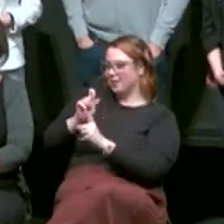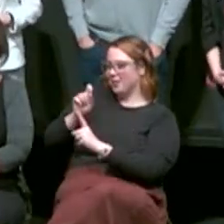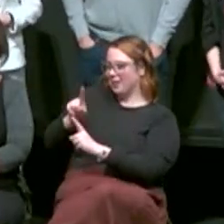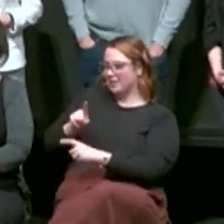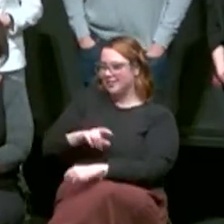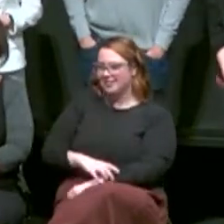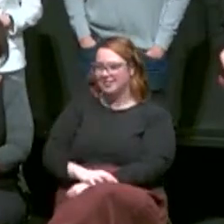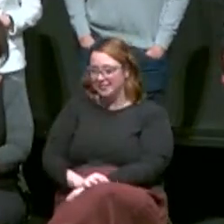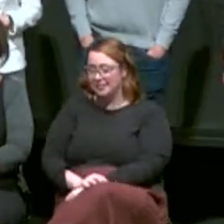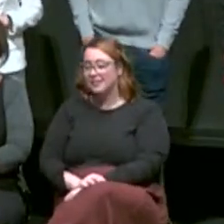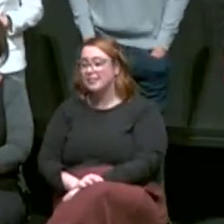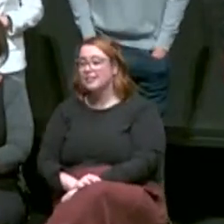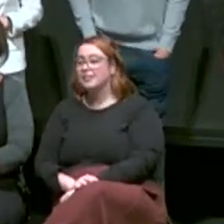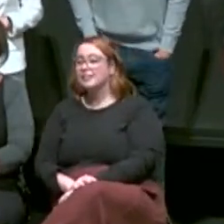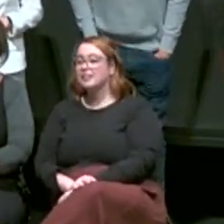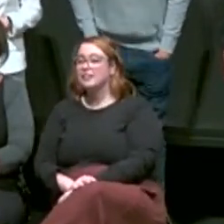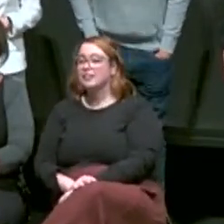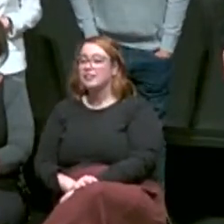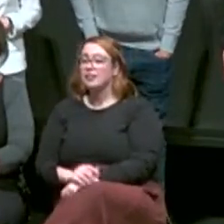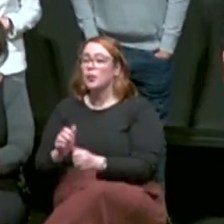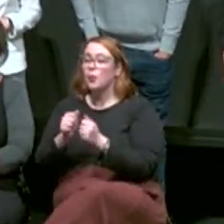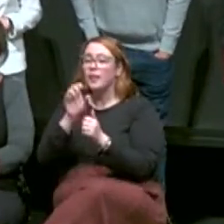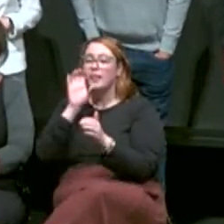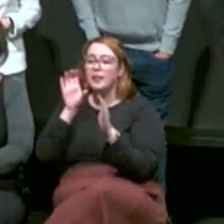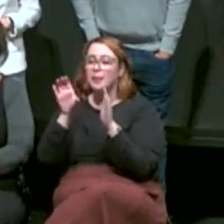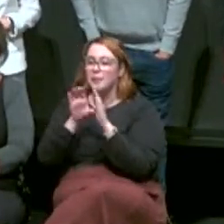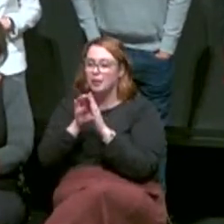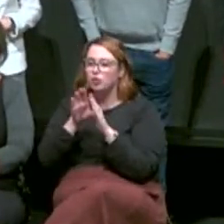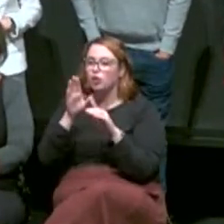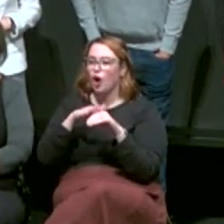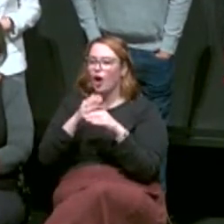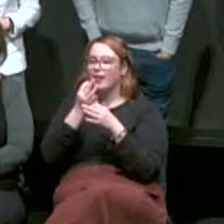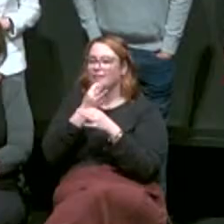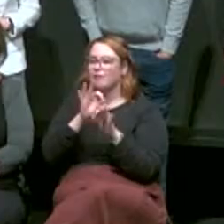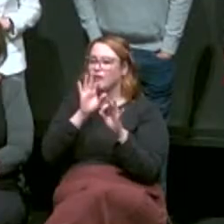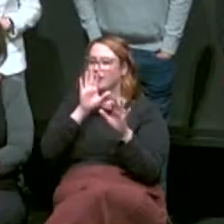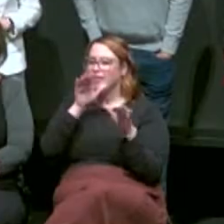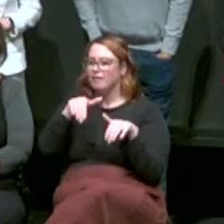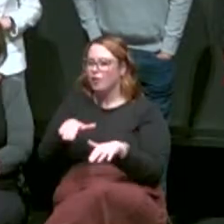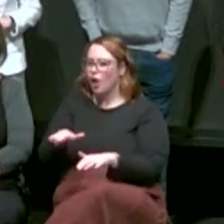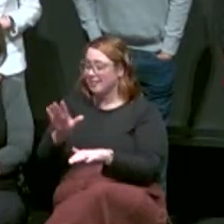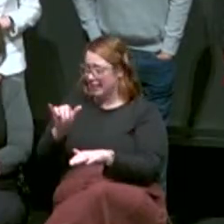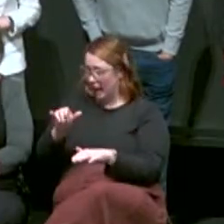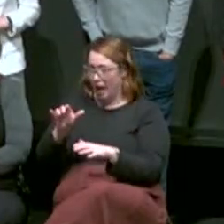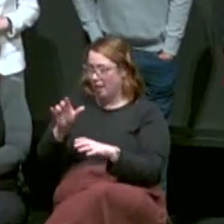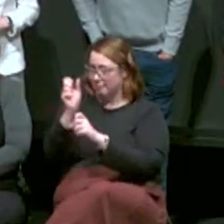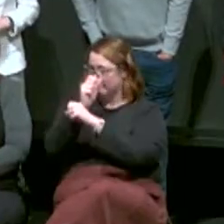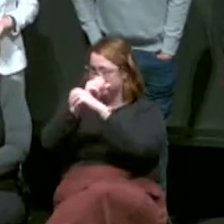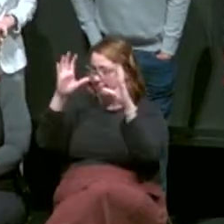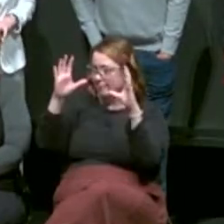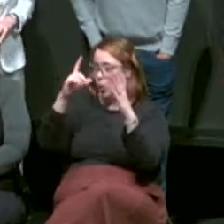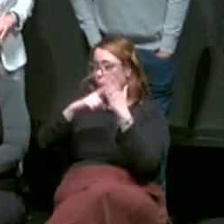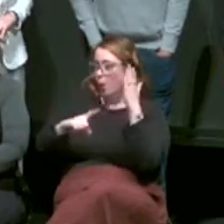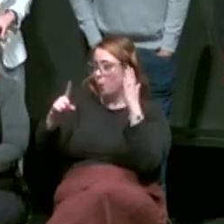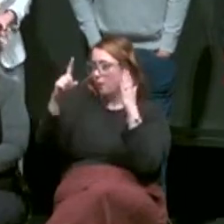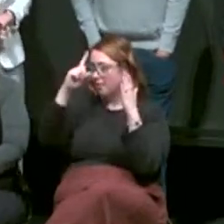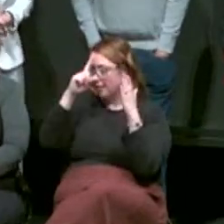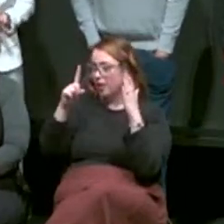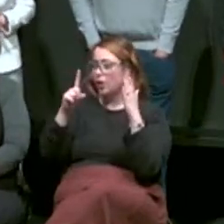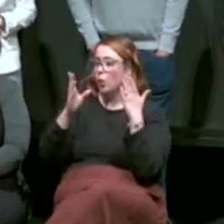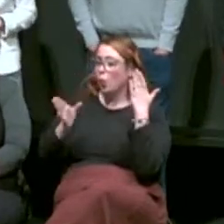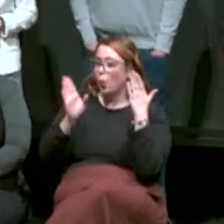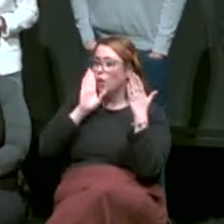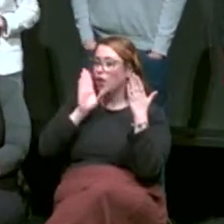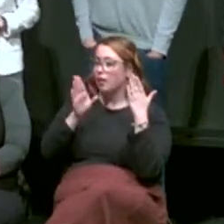you. So with the picture that you have on Free the Falls, is that like is that a rendering of what you believe the falls might